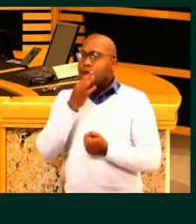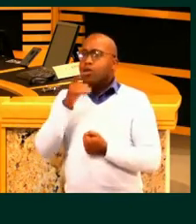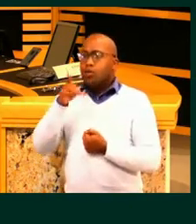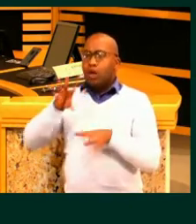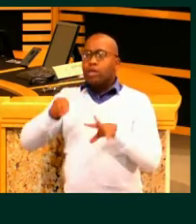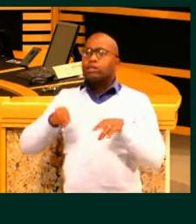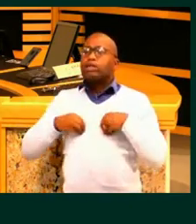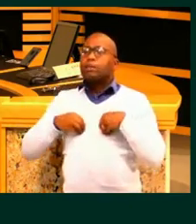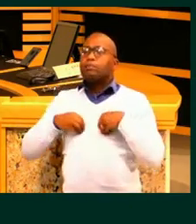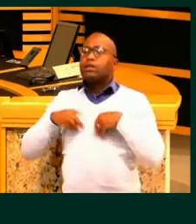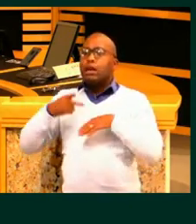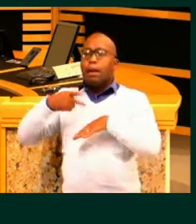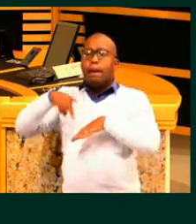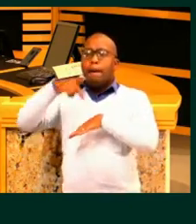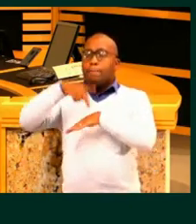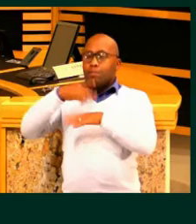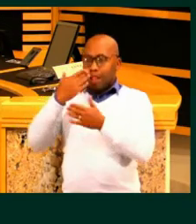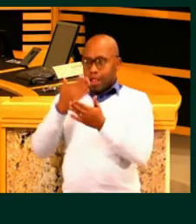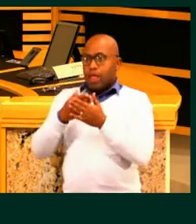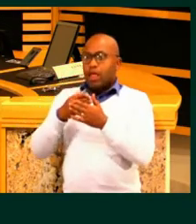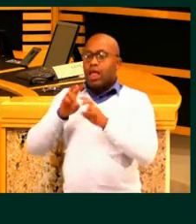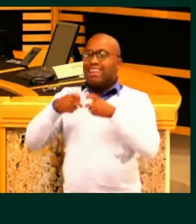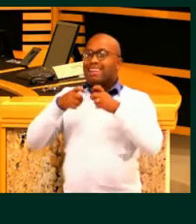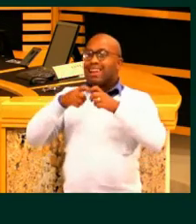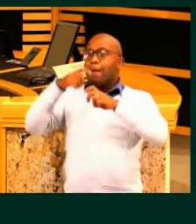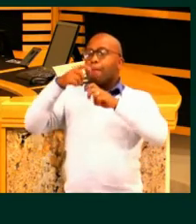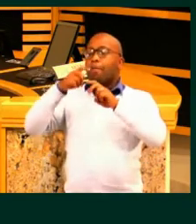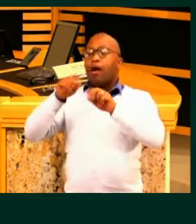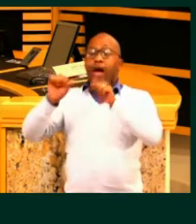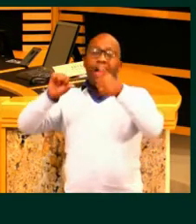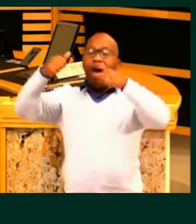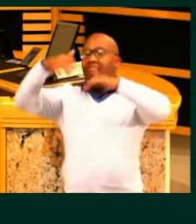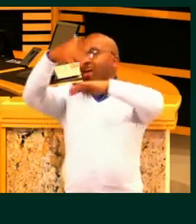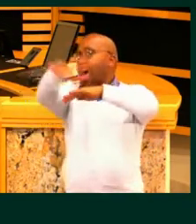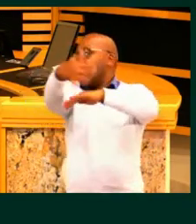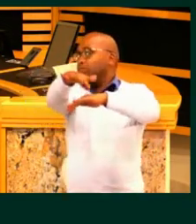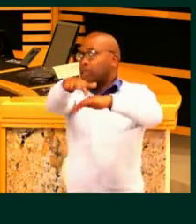because there is no scientific evidence to that